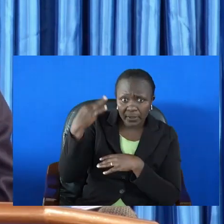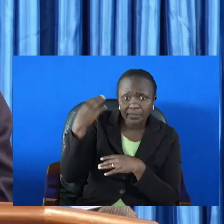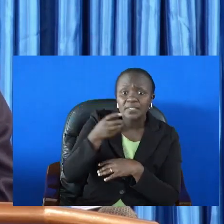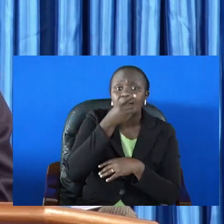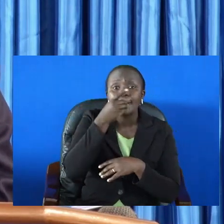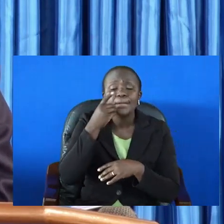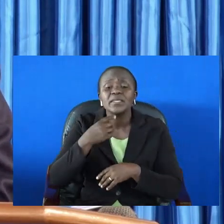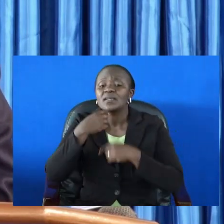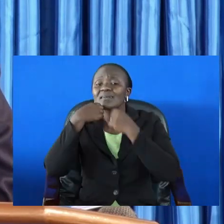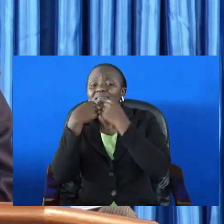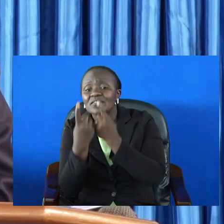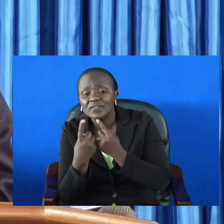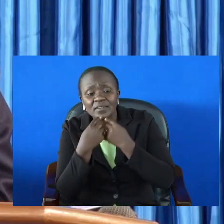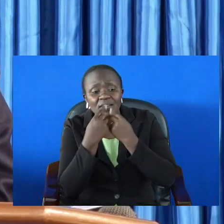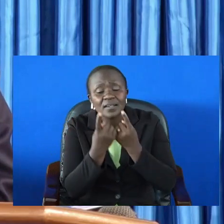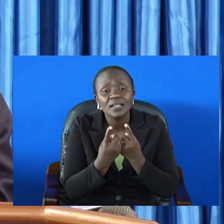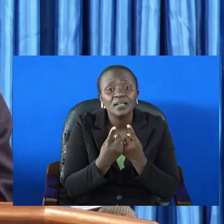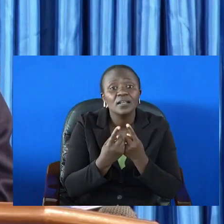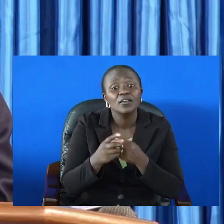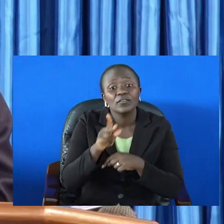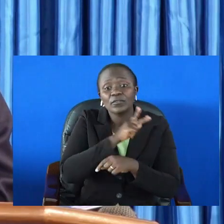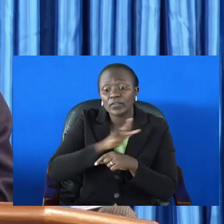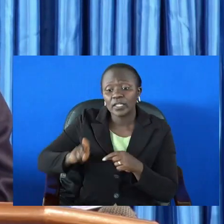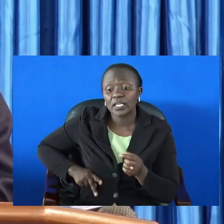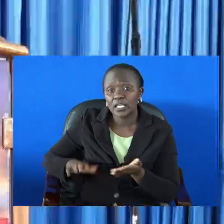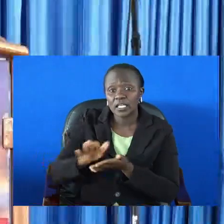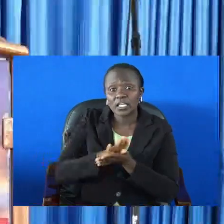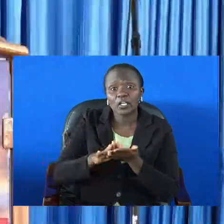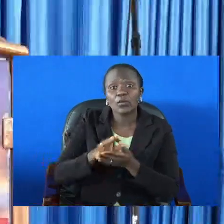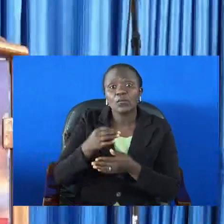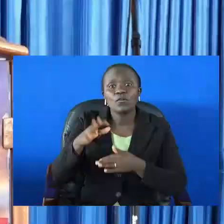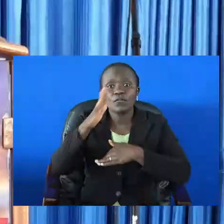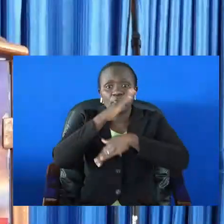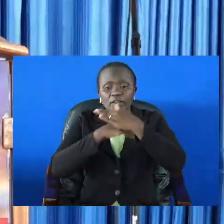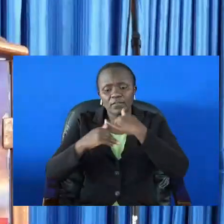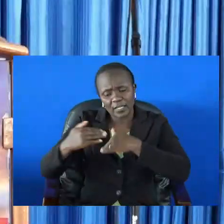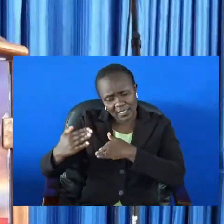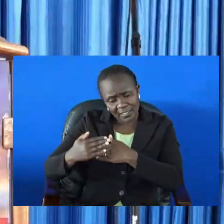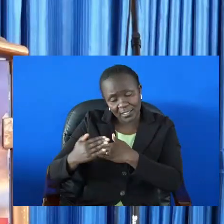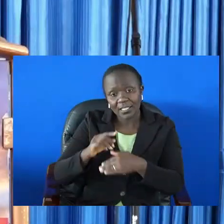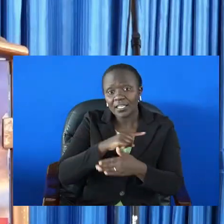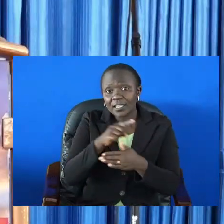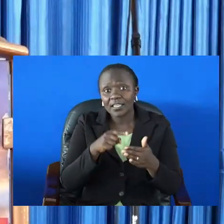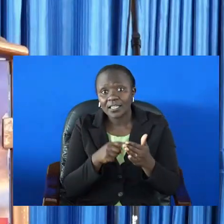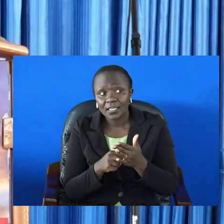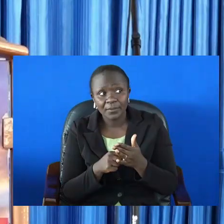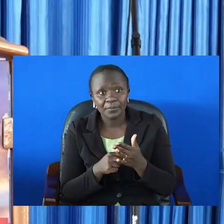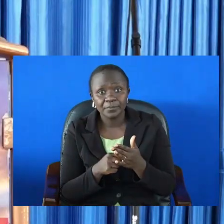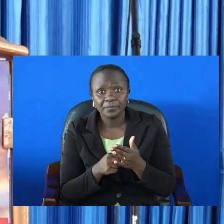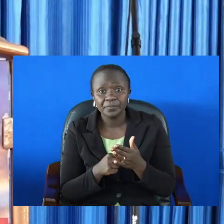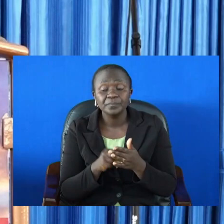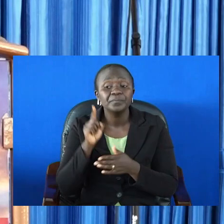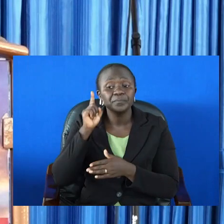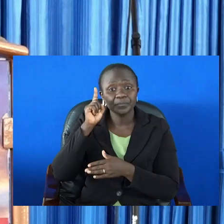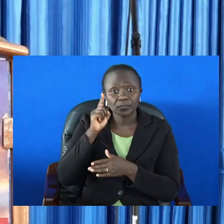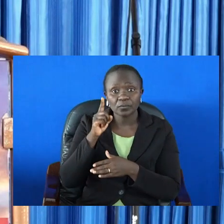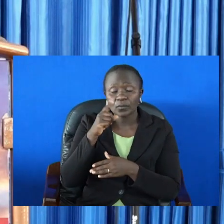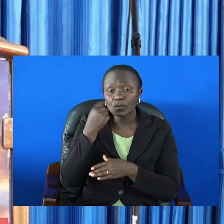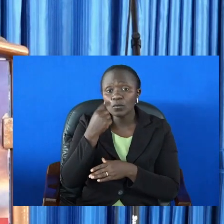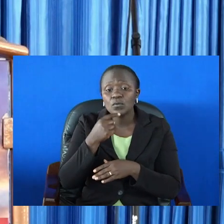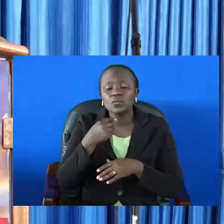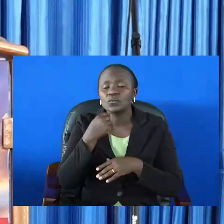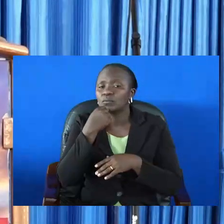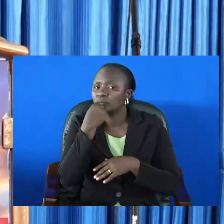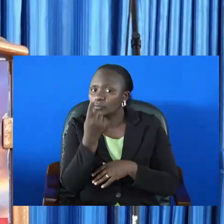saying, repent, for the kingdom of heaven is near. This is he who was